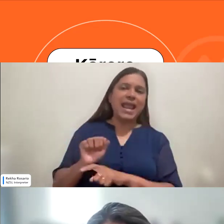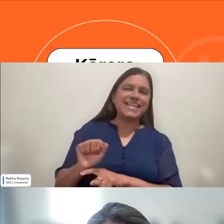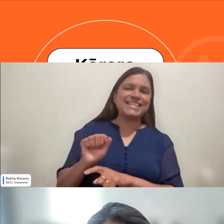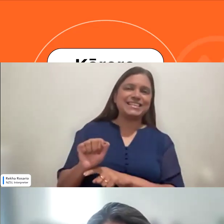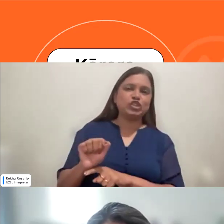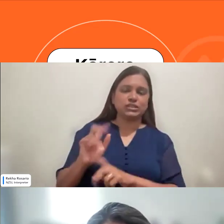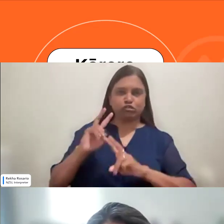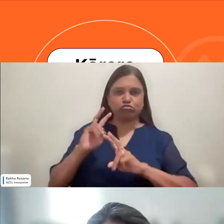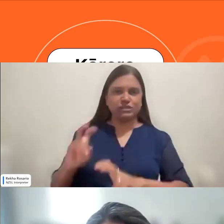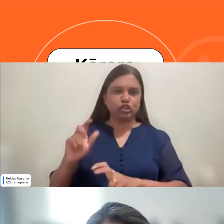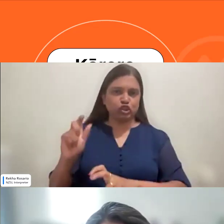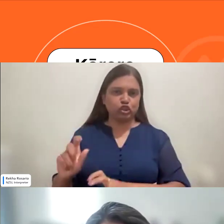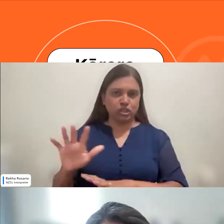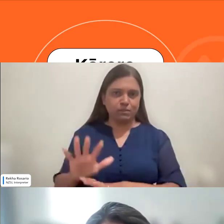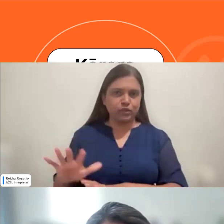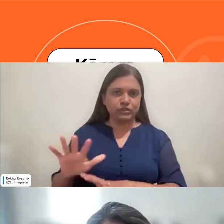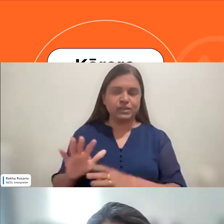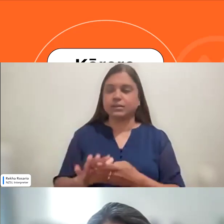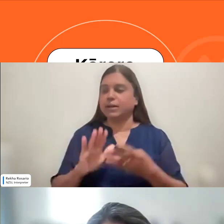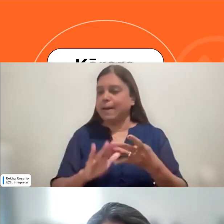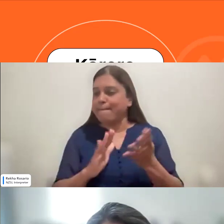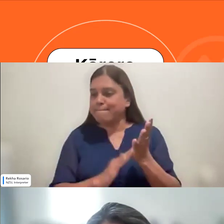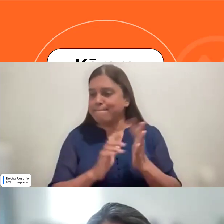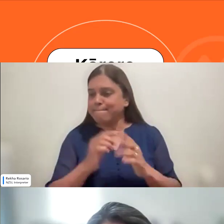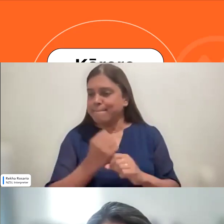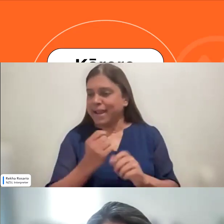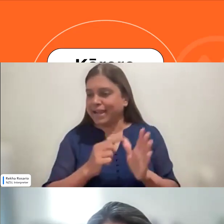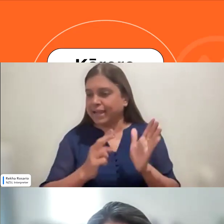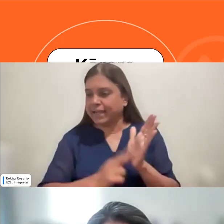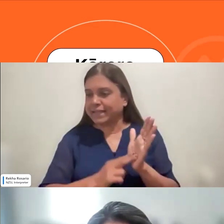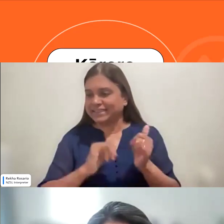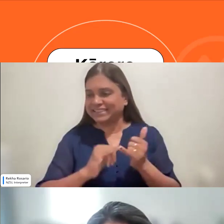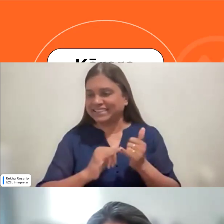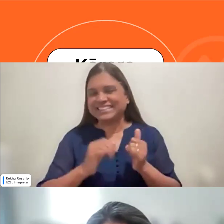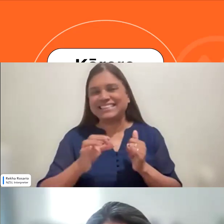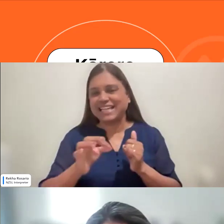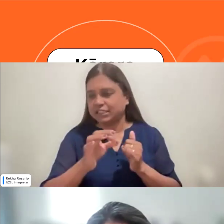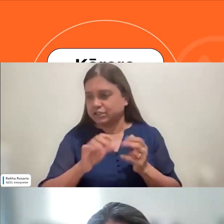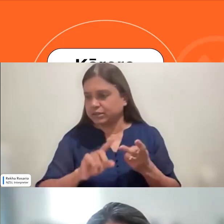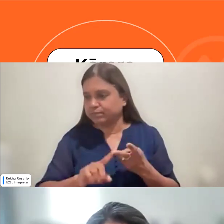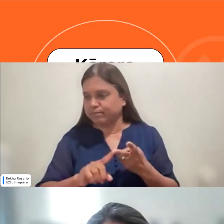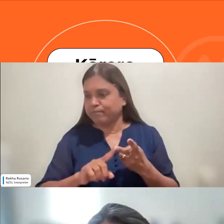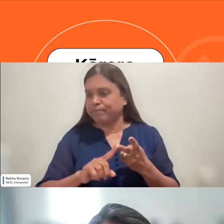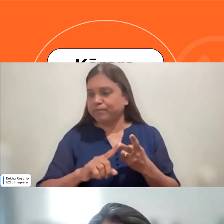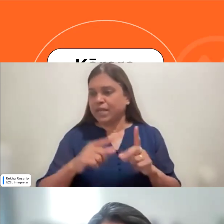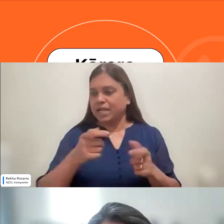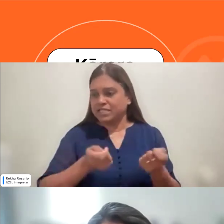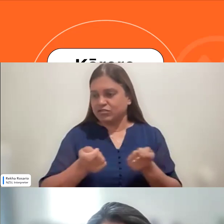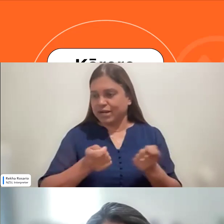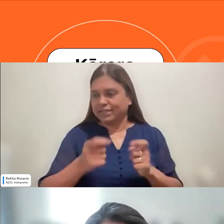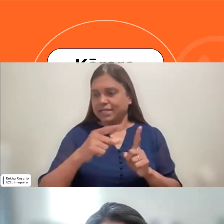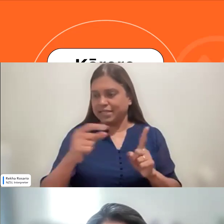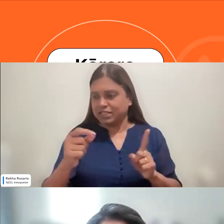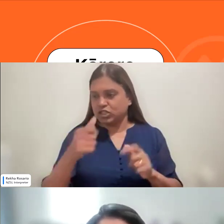Researcher. Megan Seeds, Director of Digital Experience at Hennepin